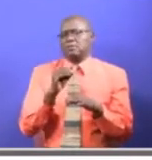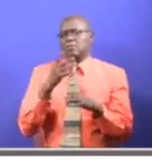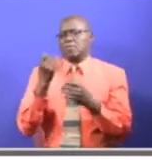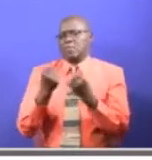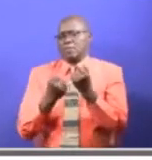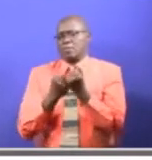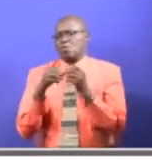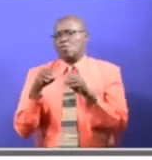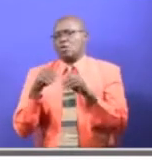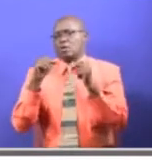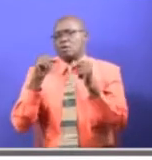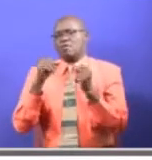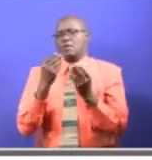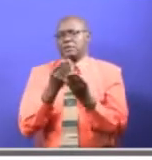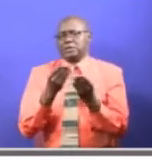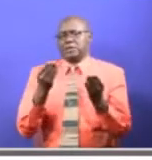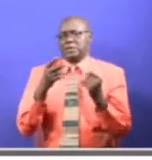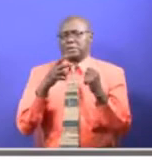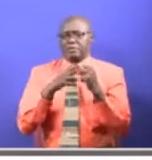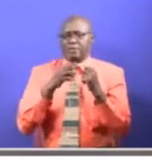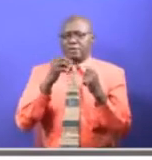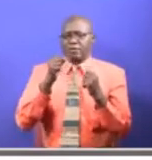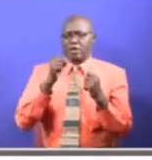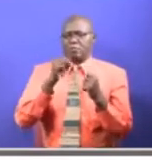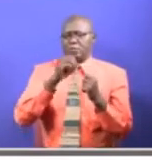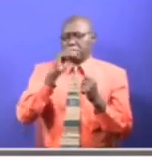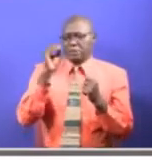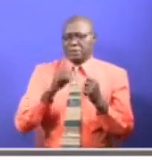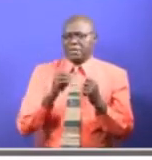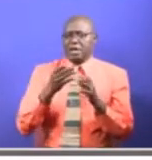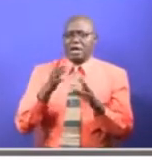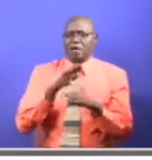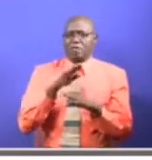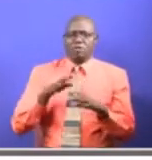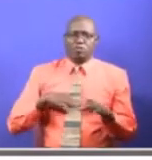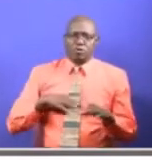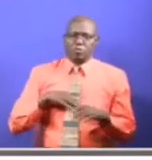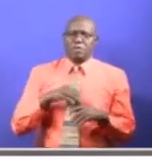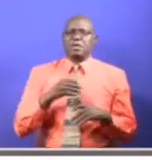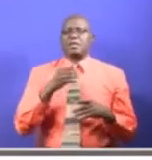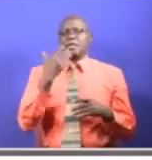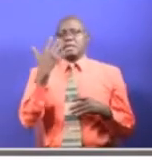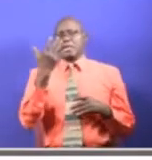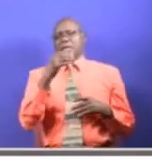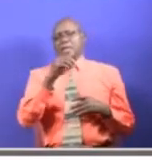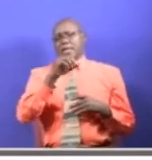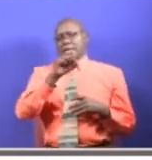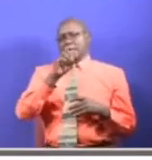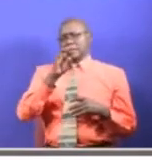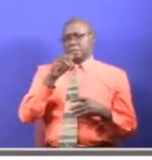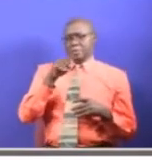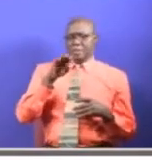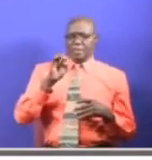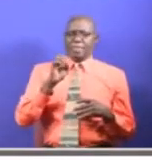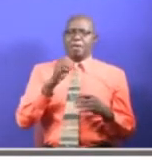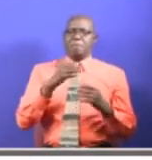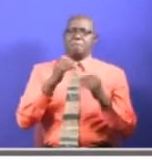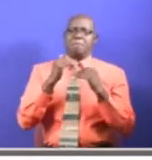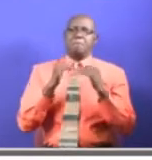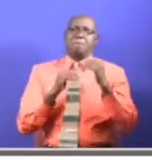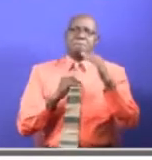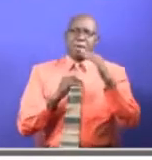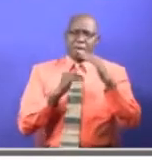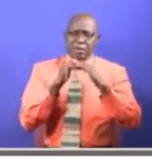qualifying facility, with 75% cover for women and green SMEs. The guarantee will also see the maximum cover for any